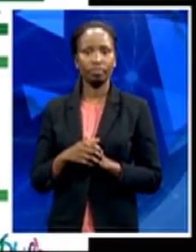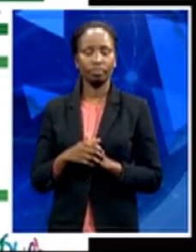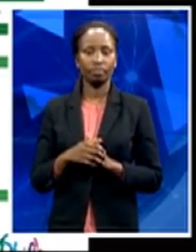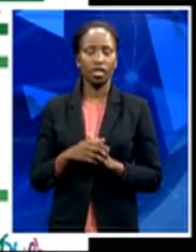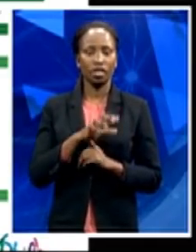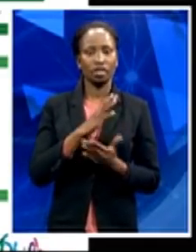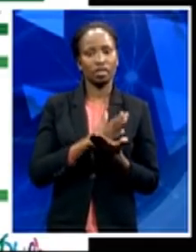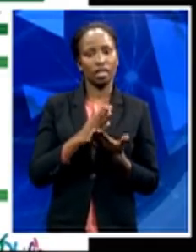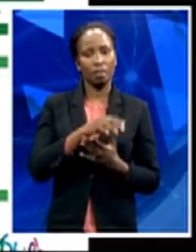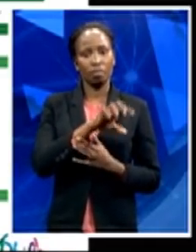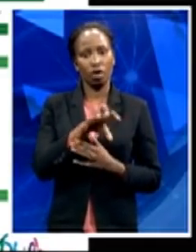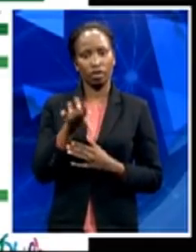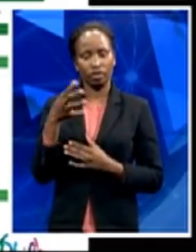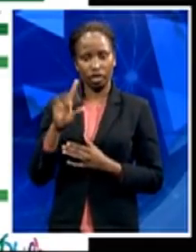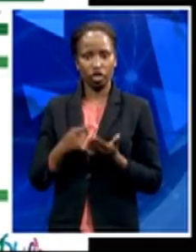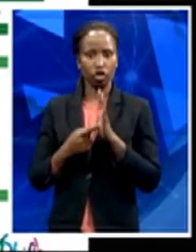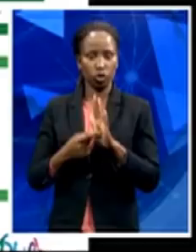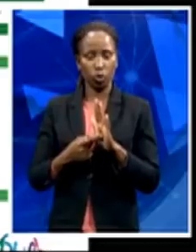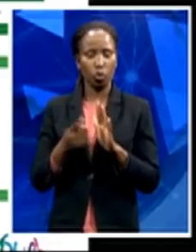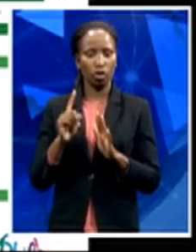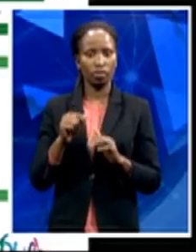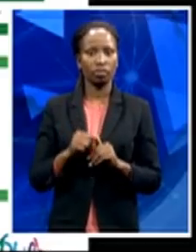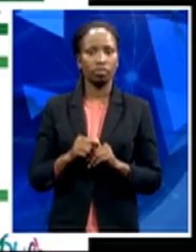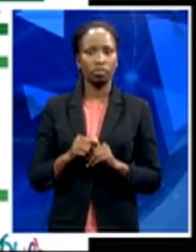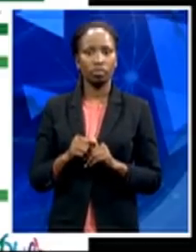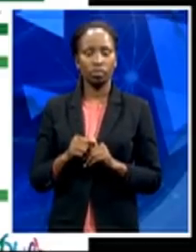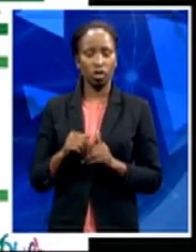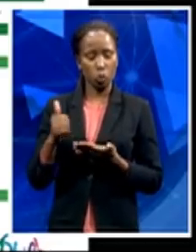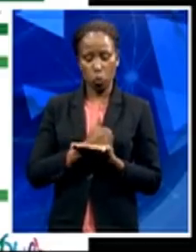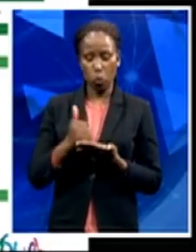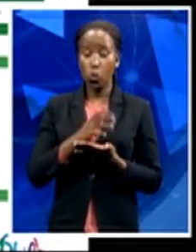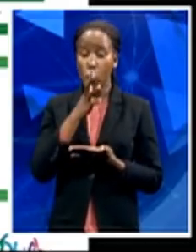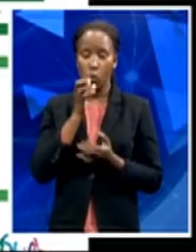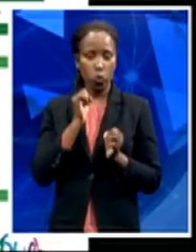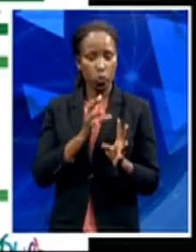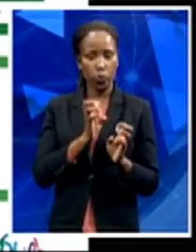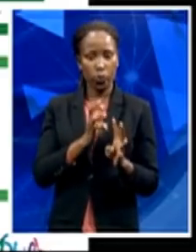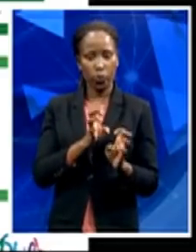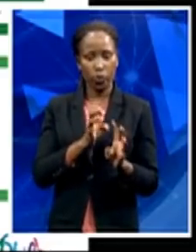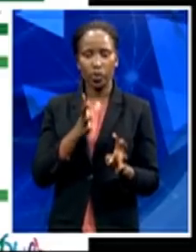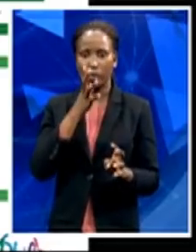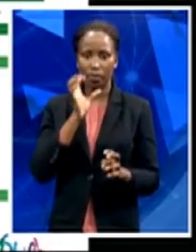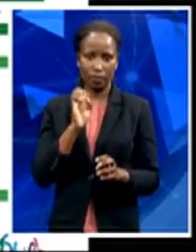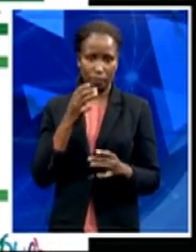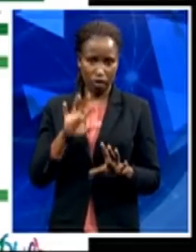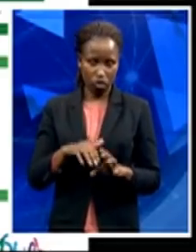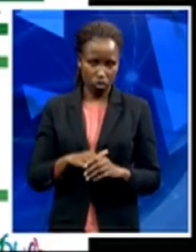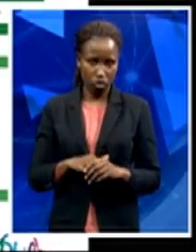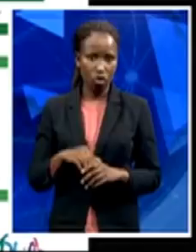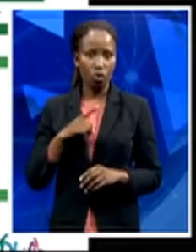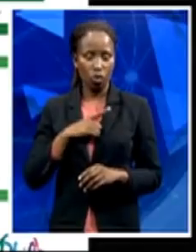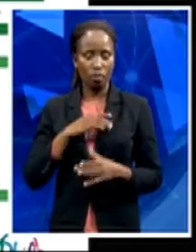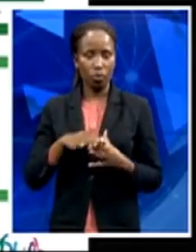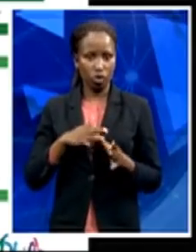higher level of registration based on the population density, being Gauteng,